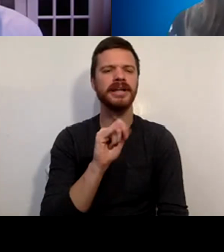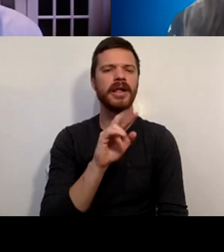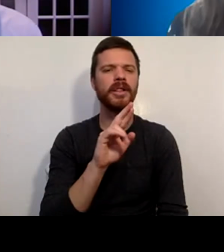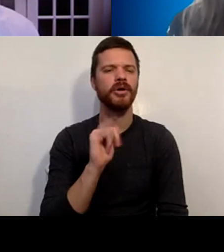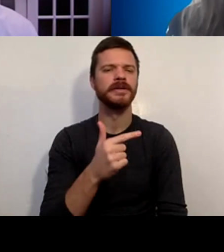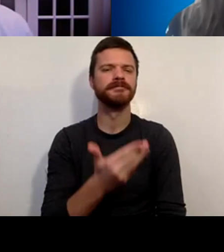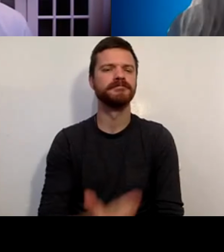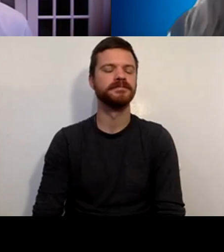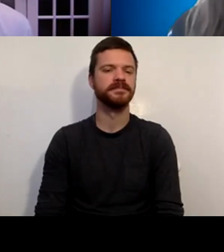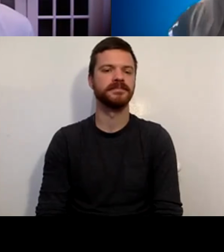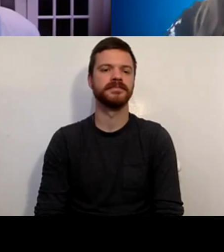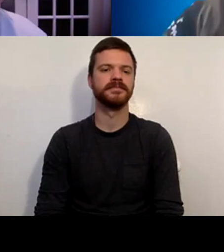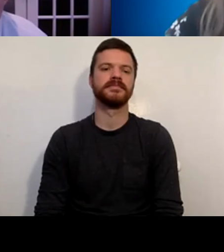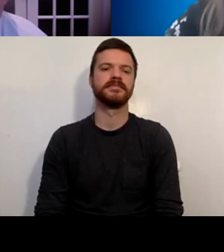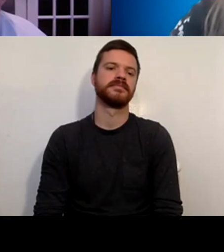Yeah, so